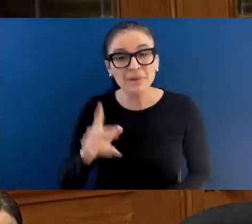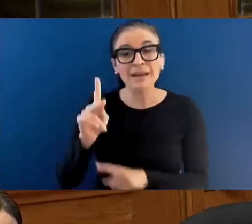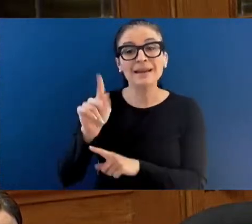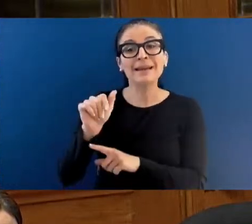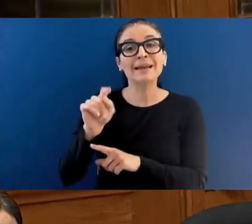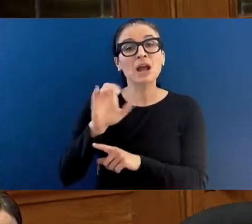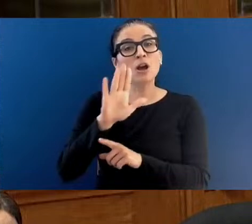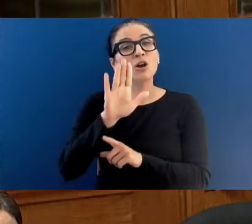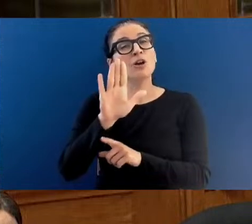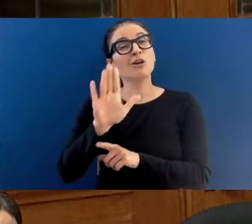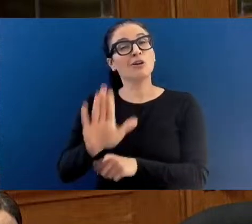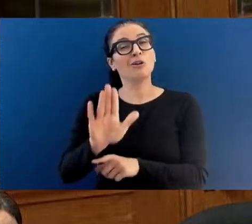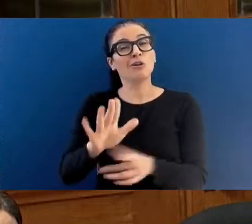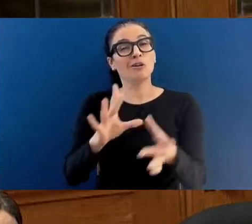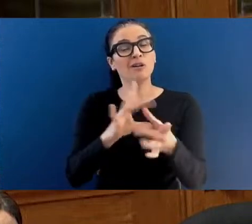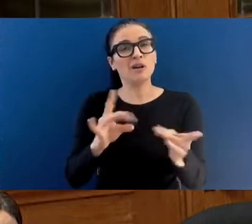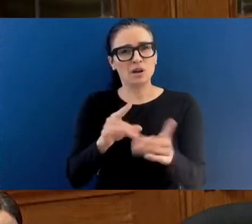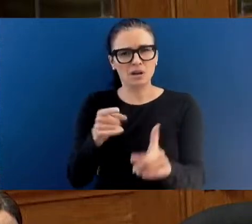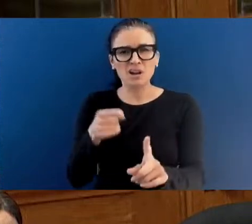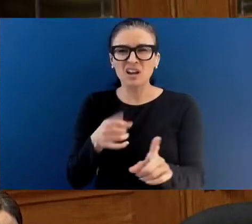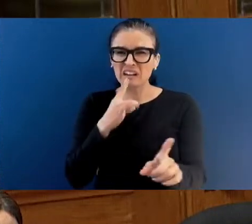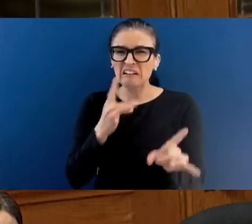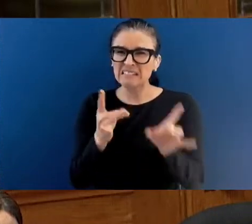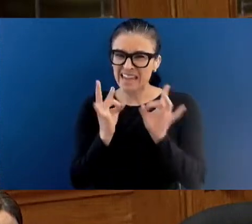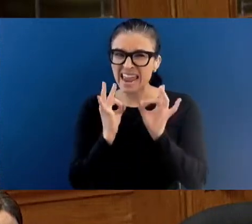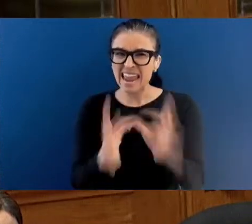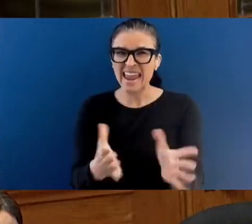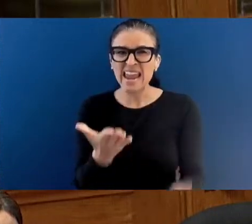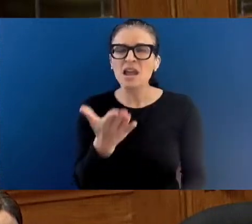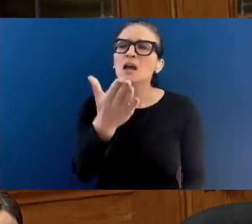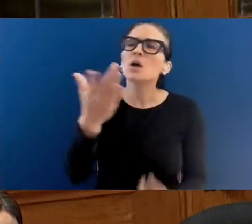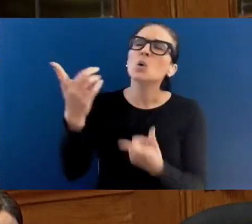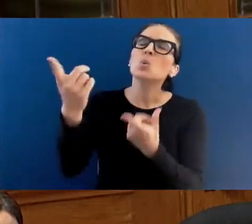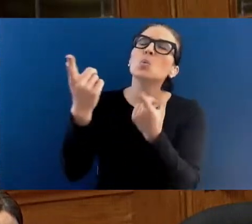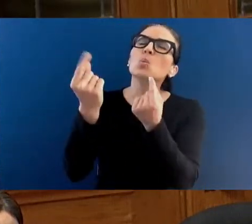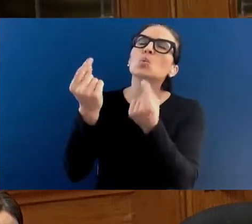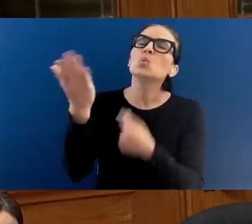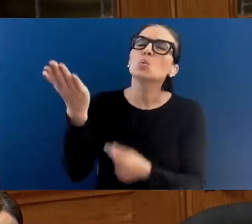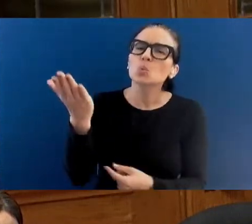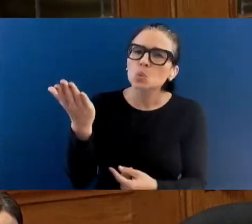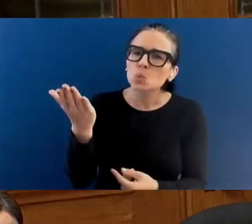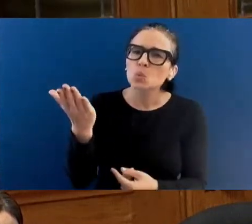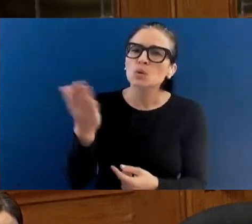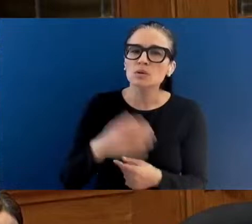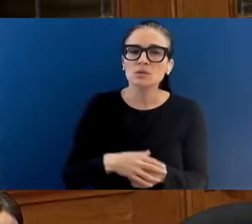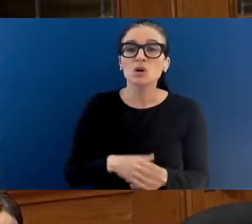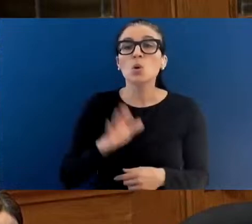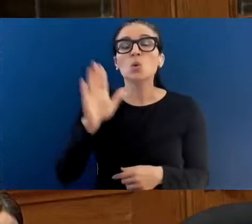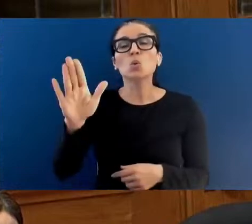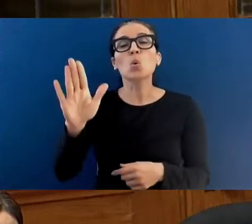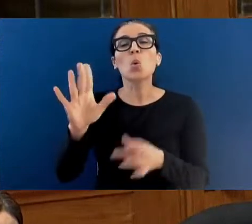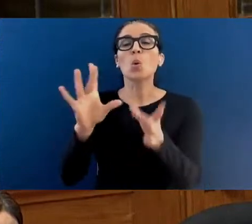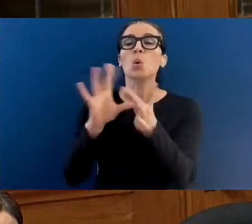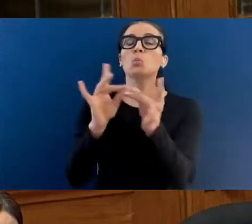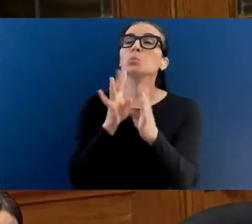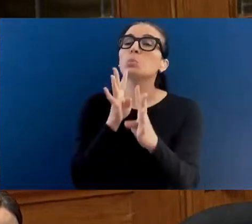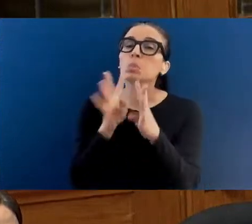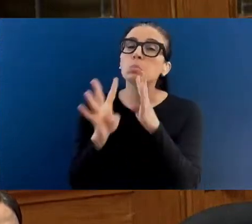intend to do about it? Are these more empty words, or has this Premier asked Ottawa